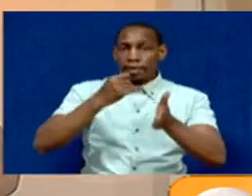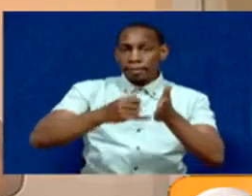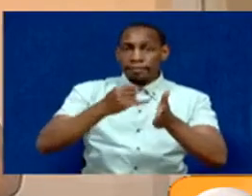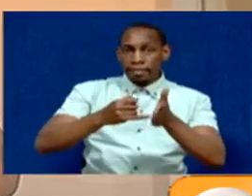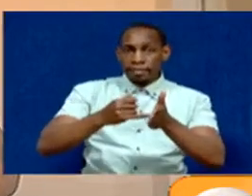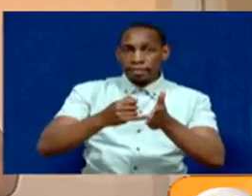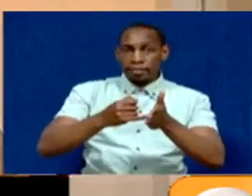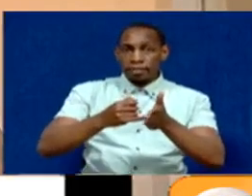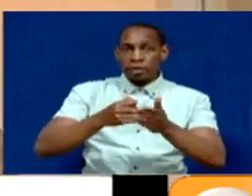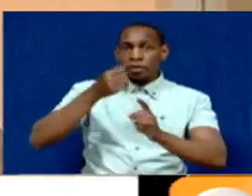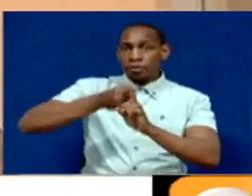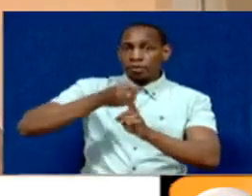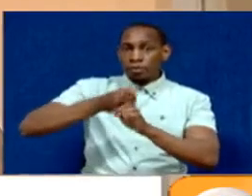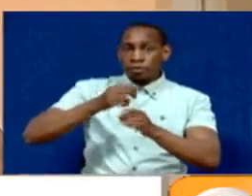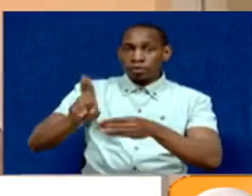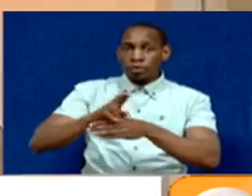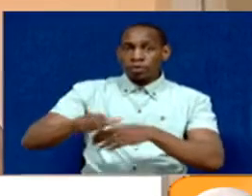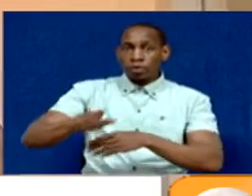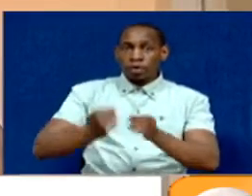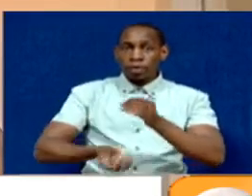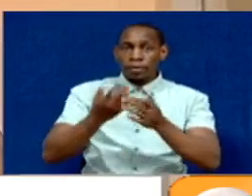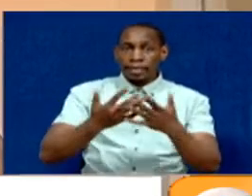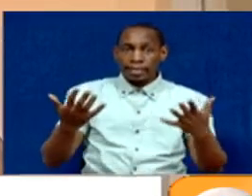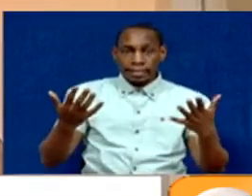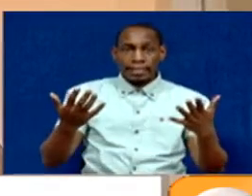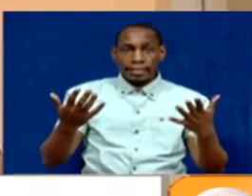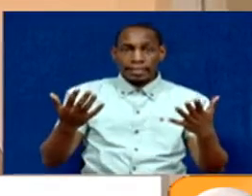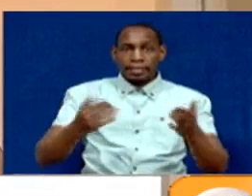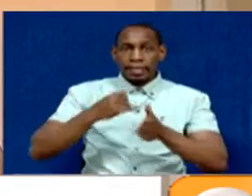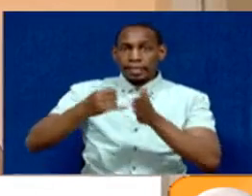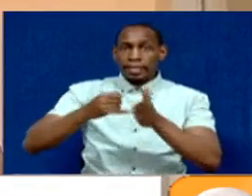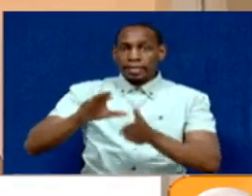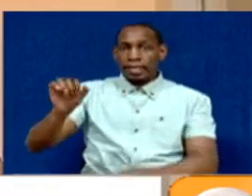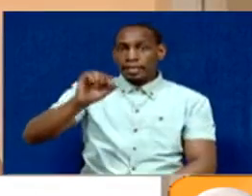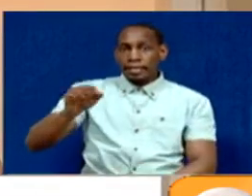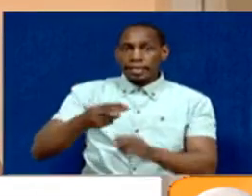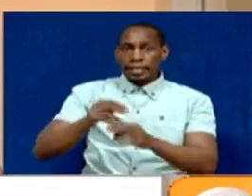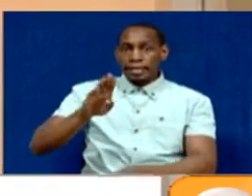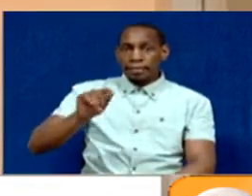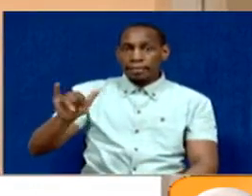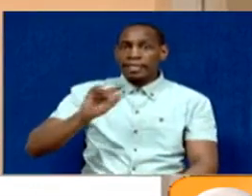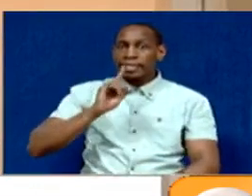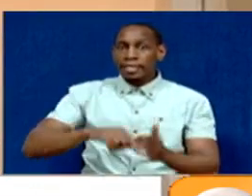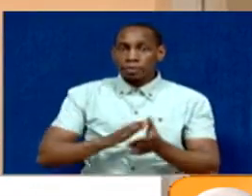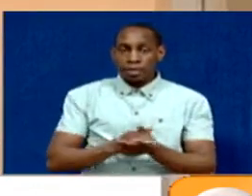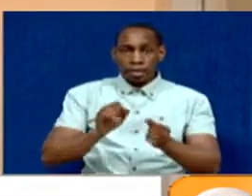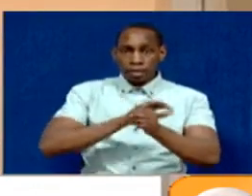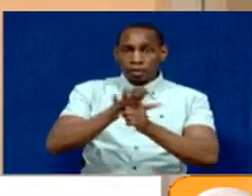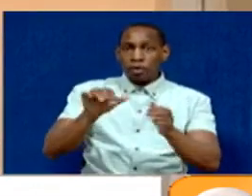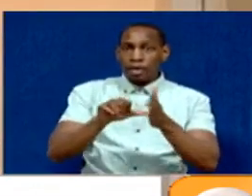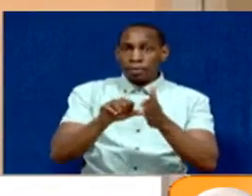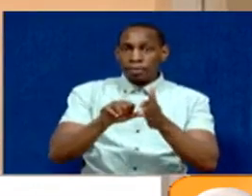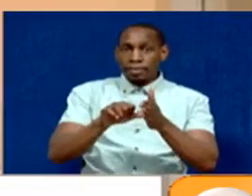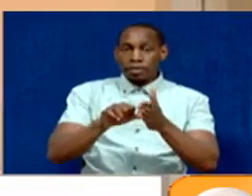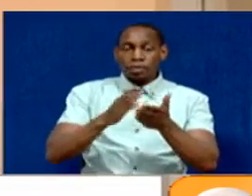Manufacturing industry have renewed their push for consumption of locally produced goods. Industrialization Cabinet Secretary Betty Miner says the COVID-19